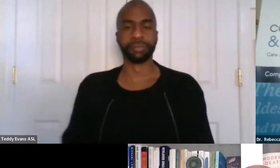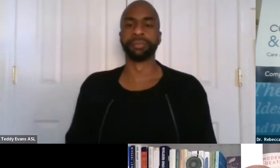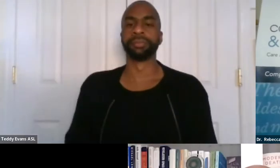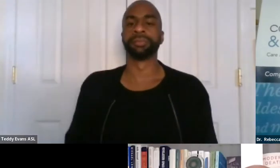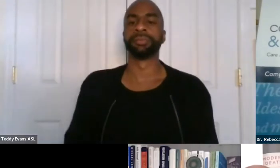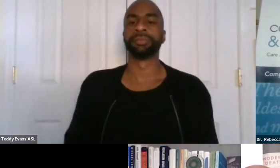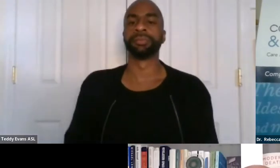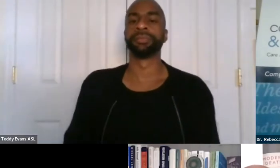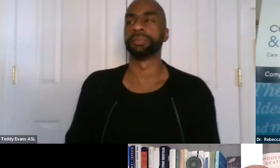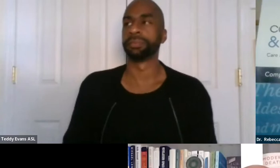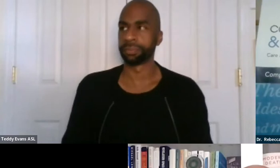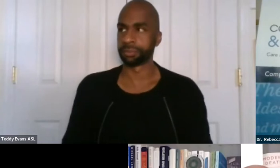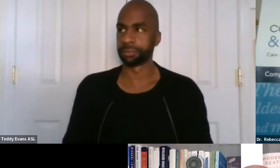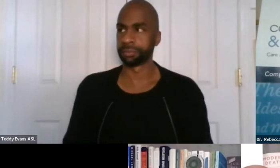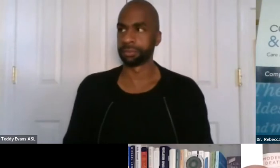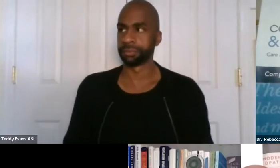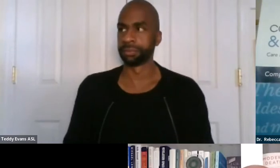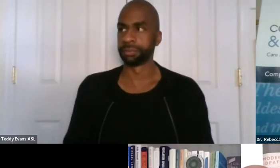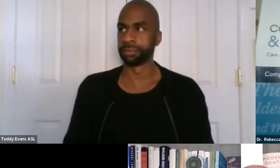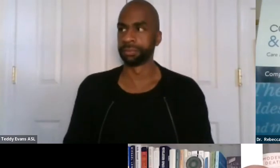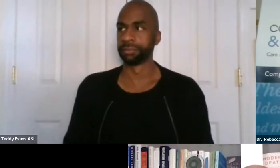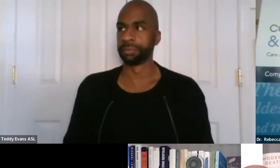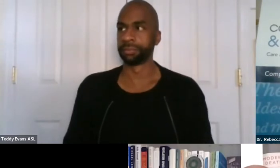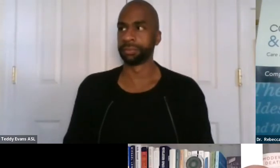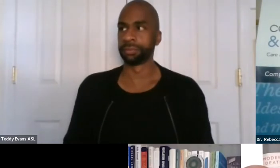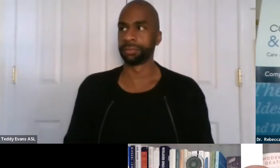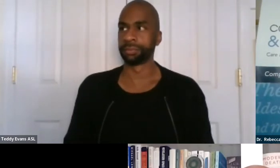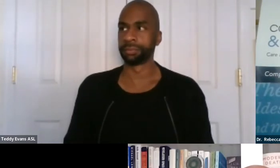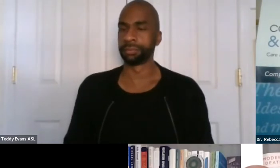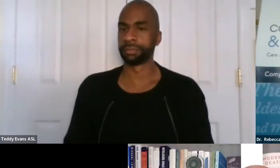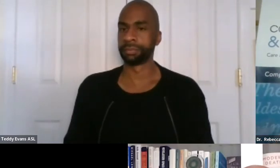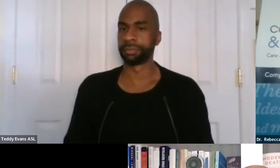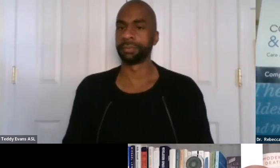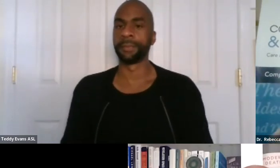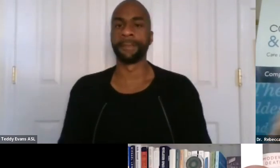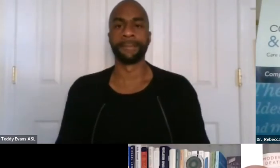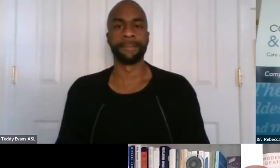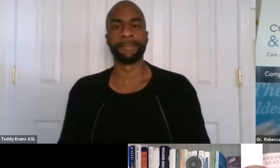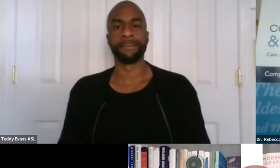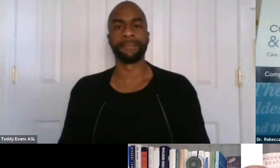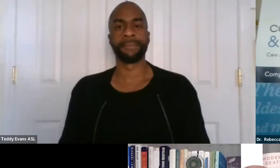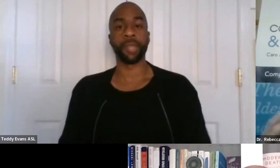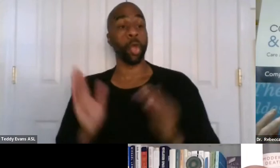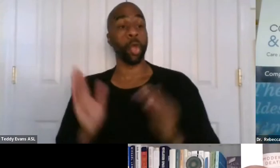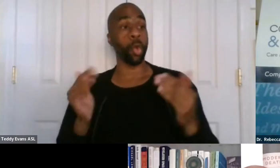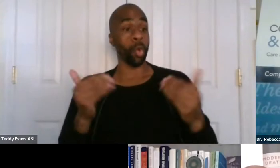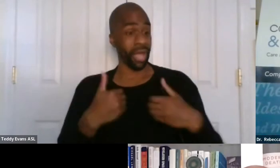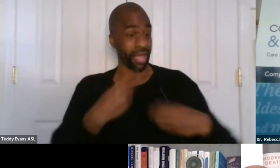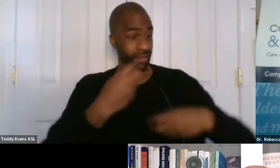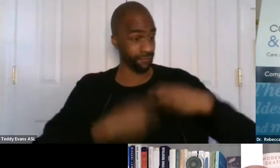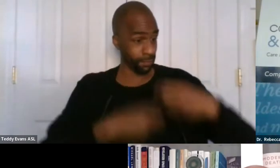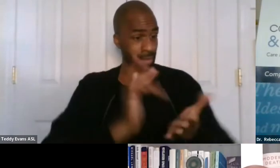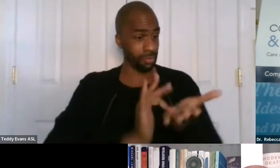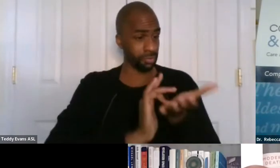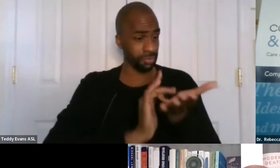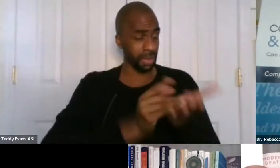well. It's almost a little paradoxical that we have a problem with over-prescribing medication